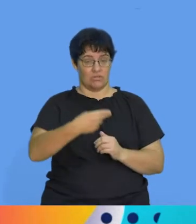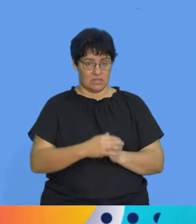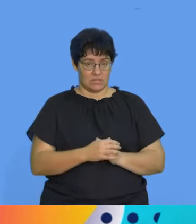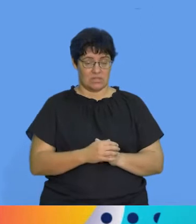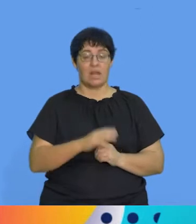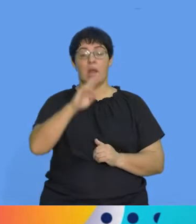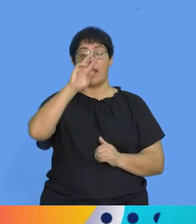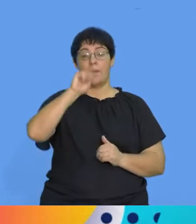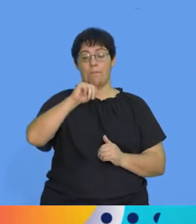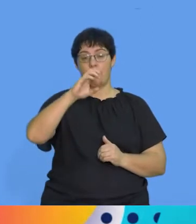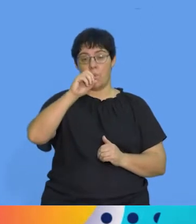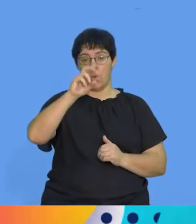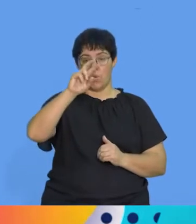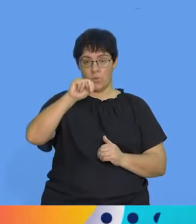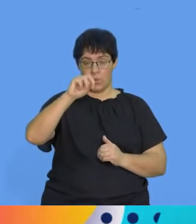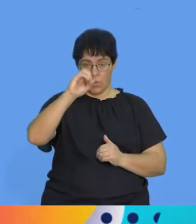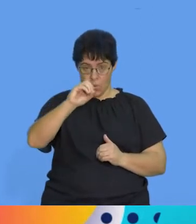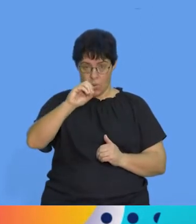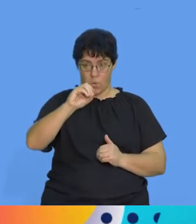it a monosaccharide.